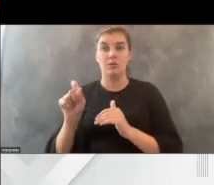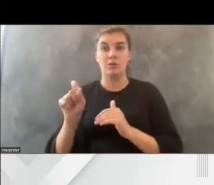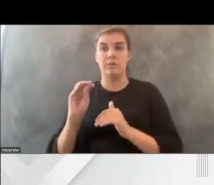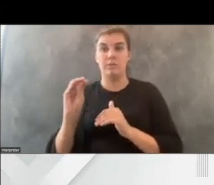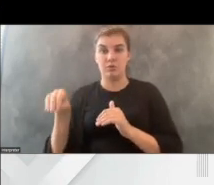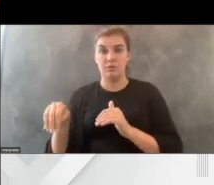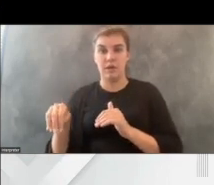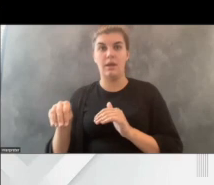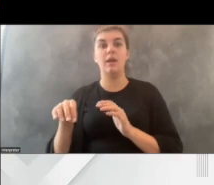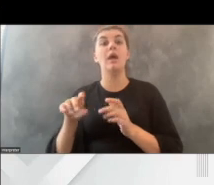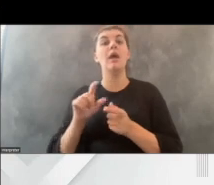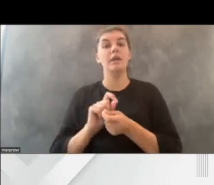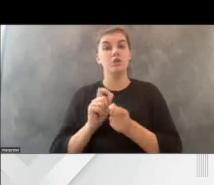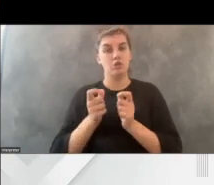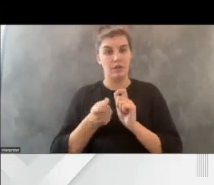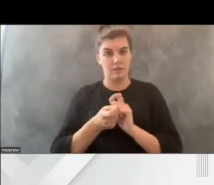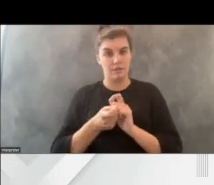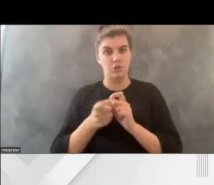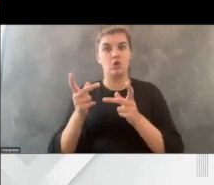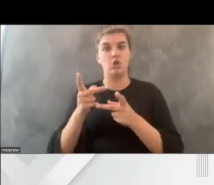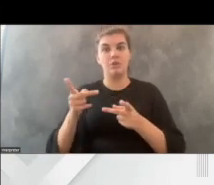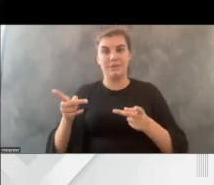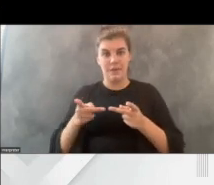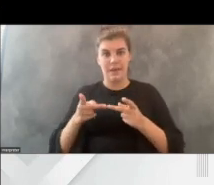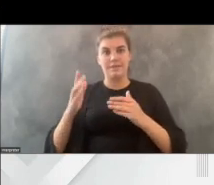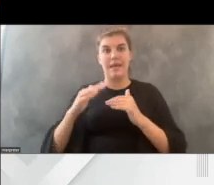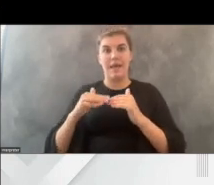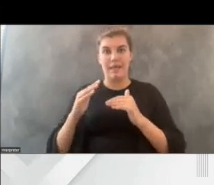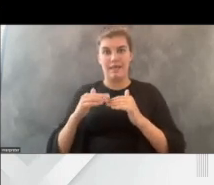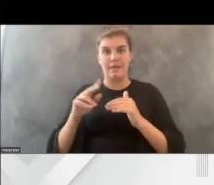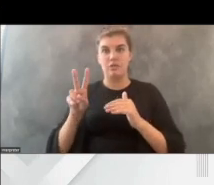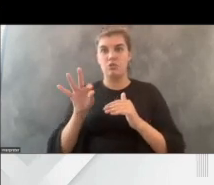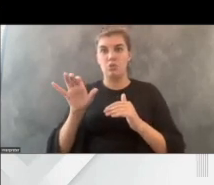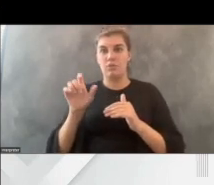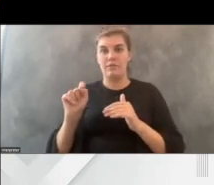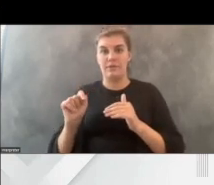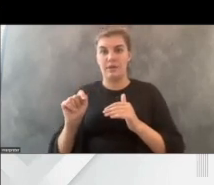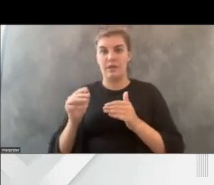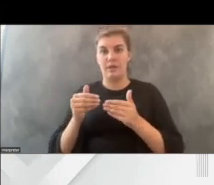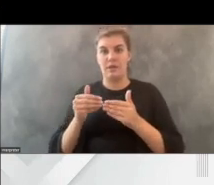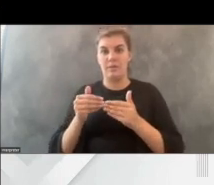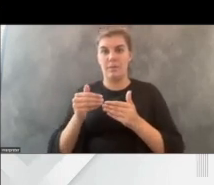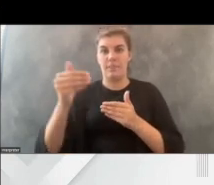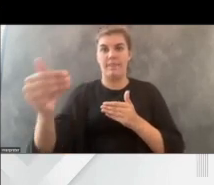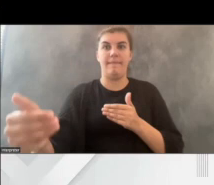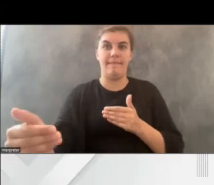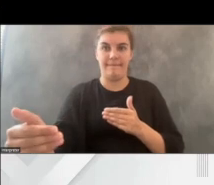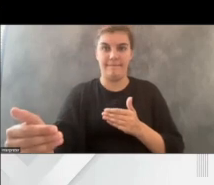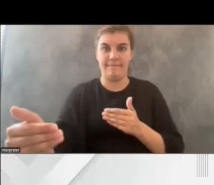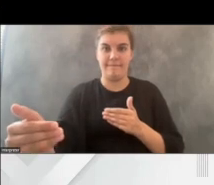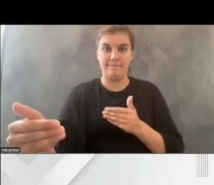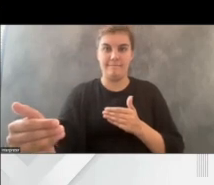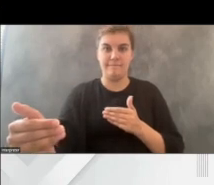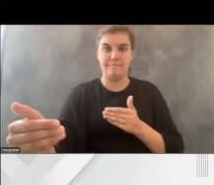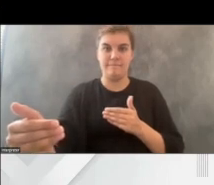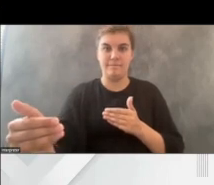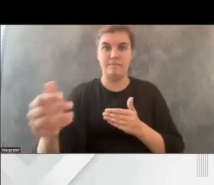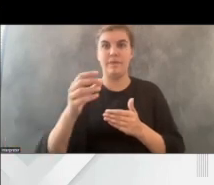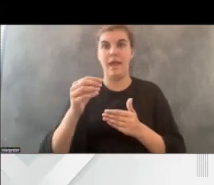remember R302.5 gives the requirements for the cross slope within a